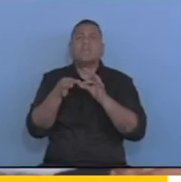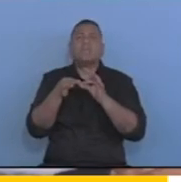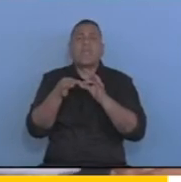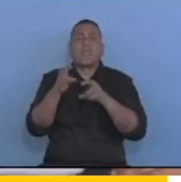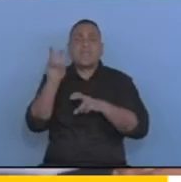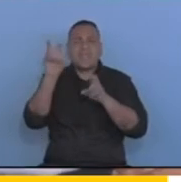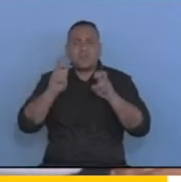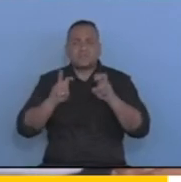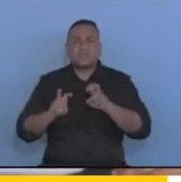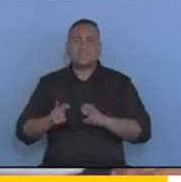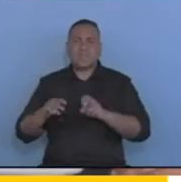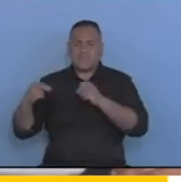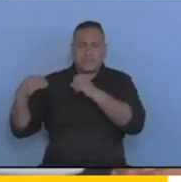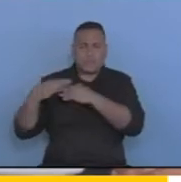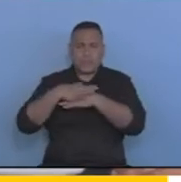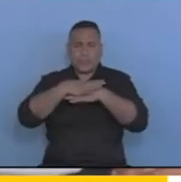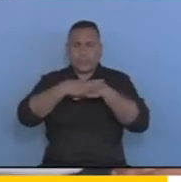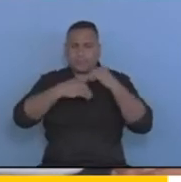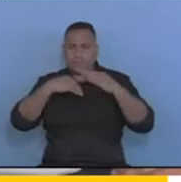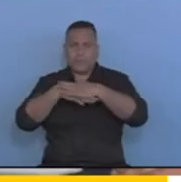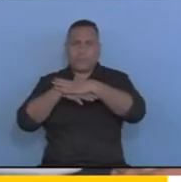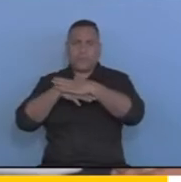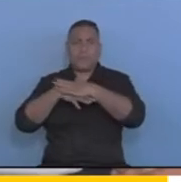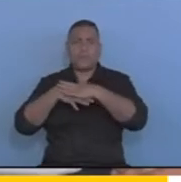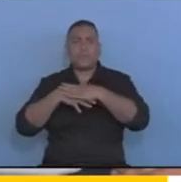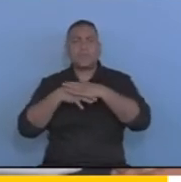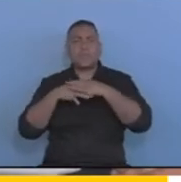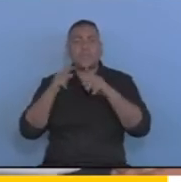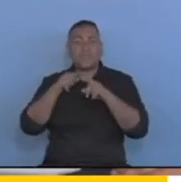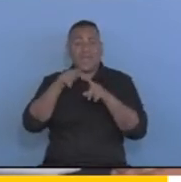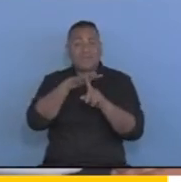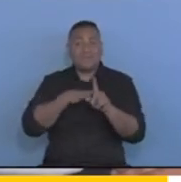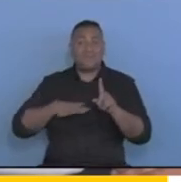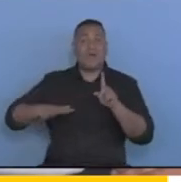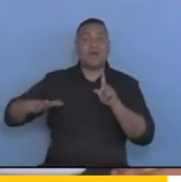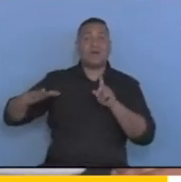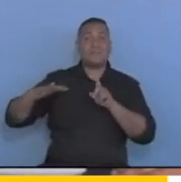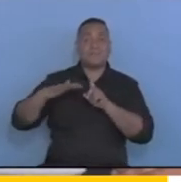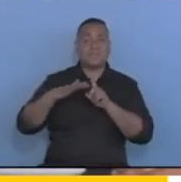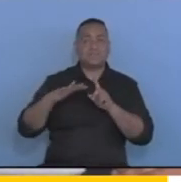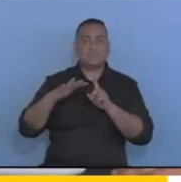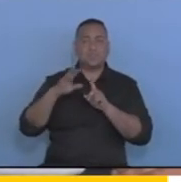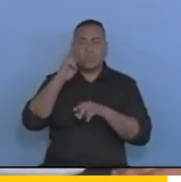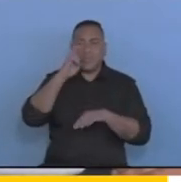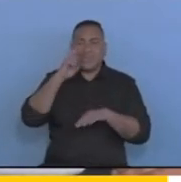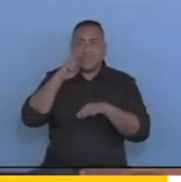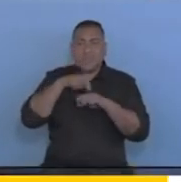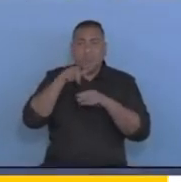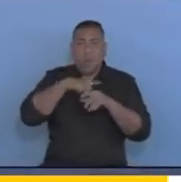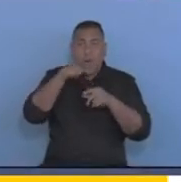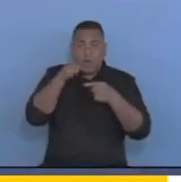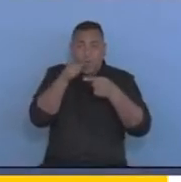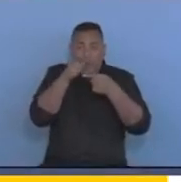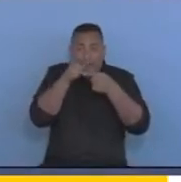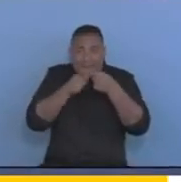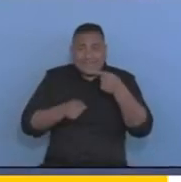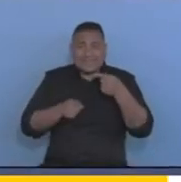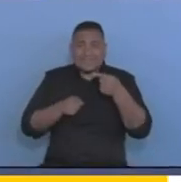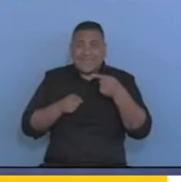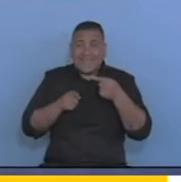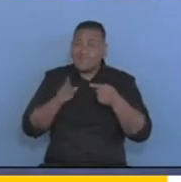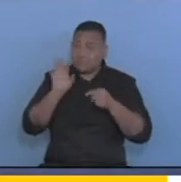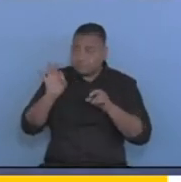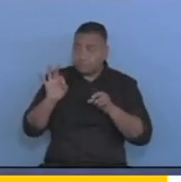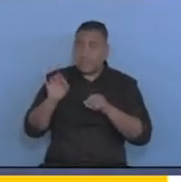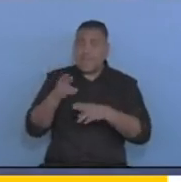and deteriorating of the environment, that slight damage that you made because you didn't use your knife properly causes